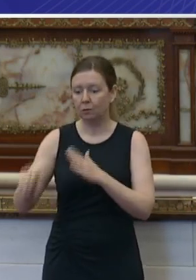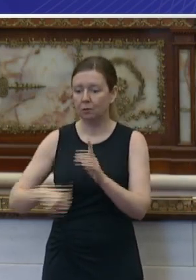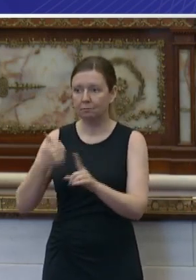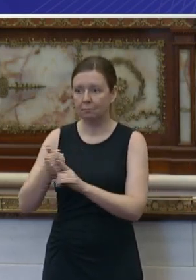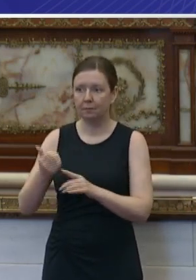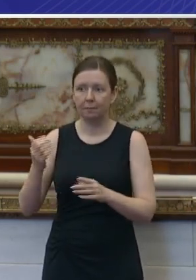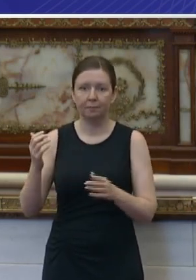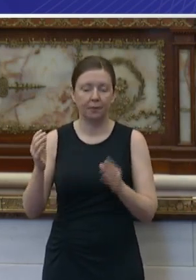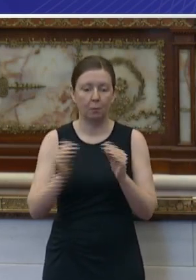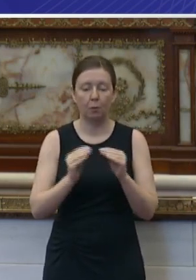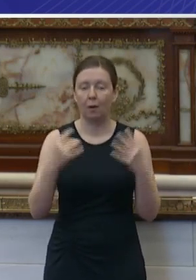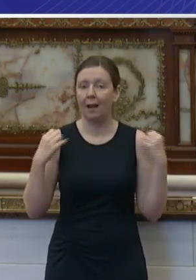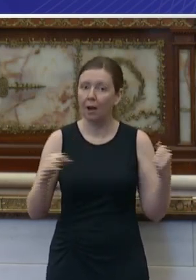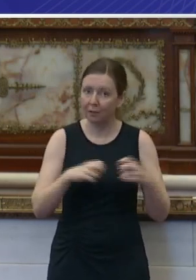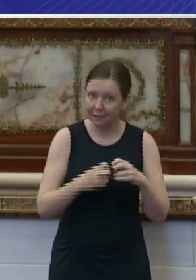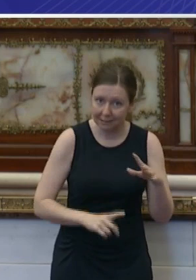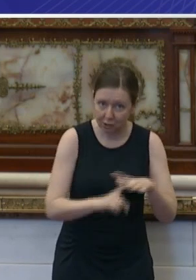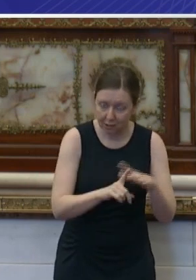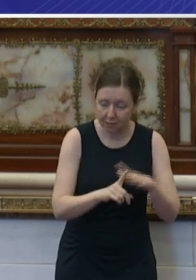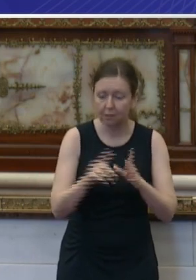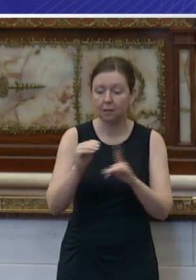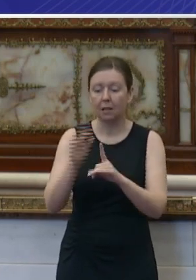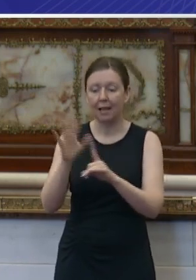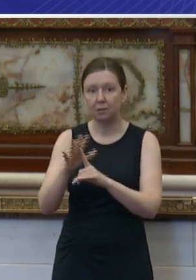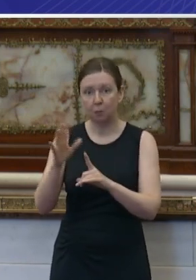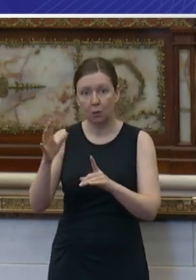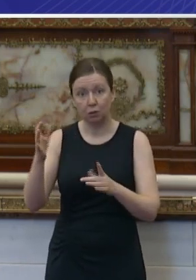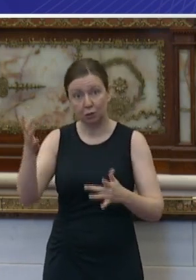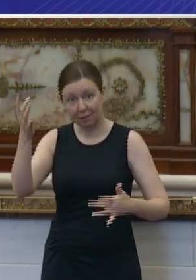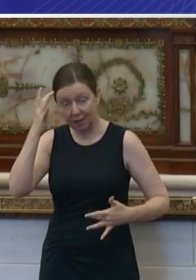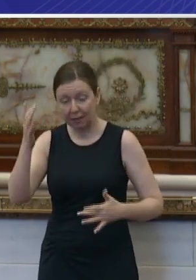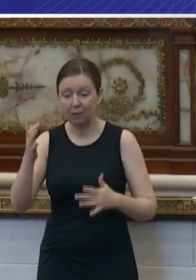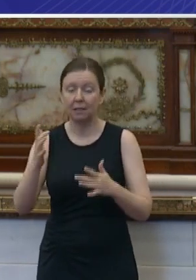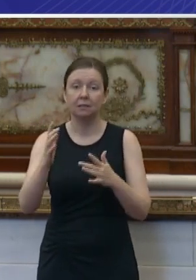of underlying health conditions, exposure to the virus,